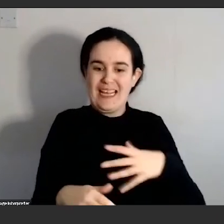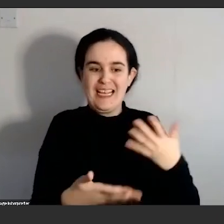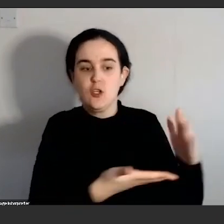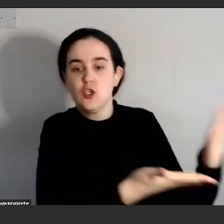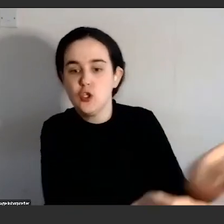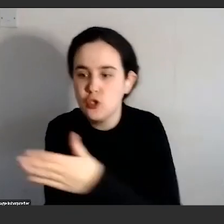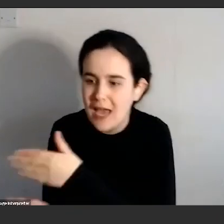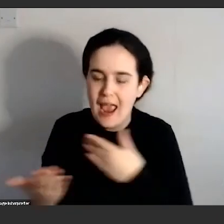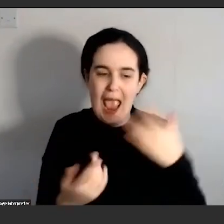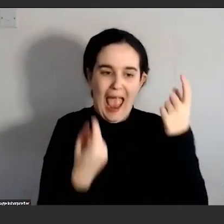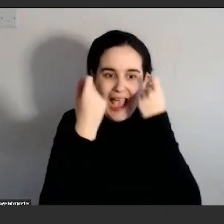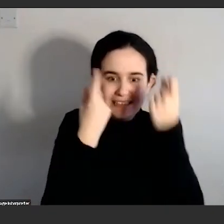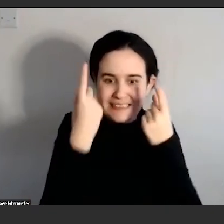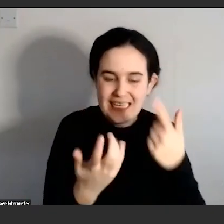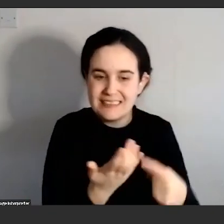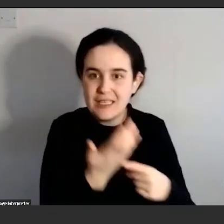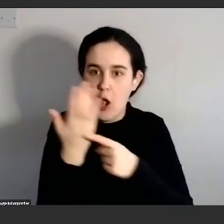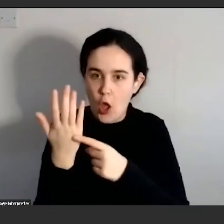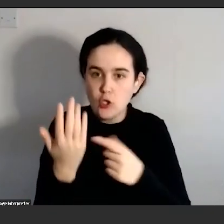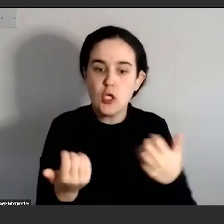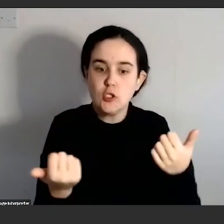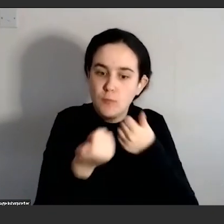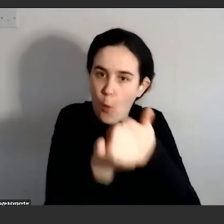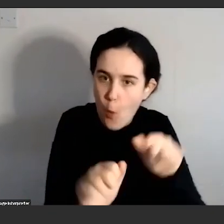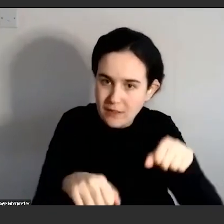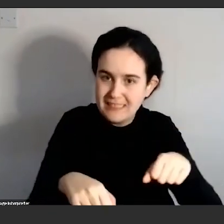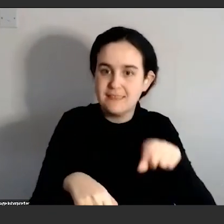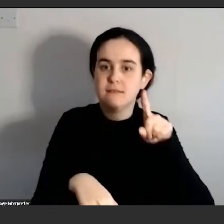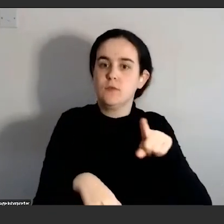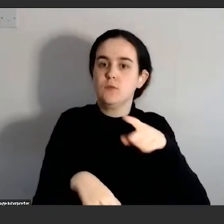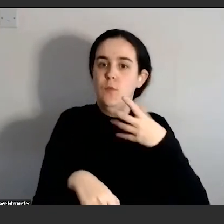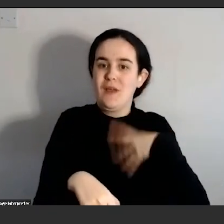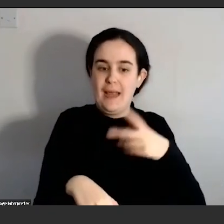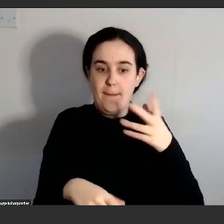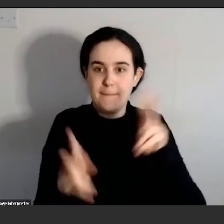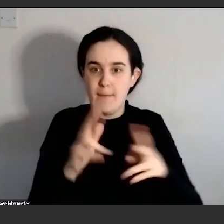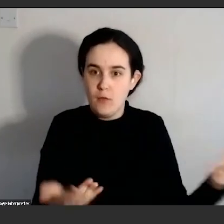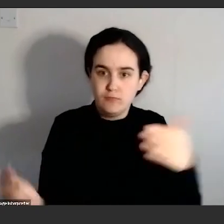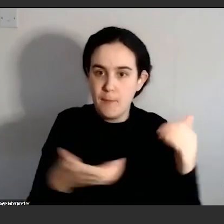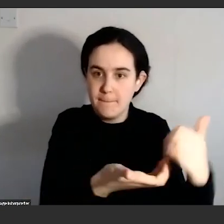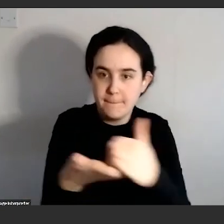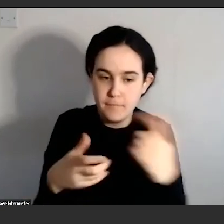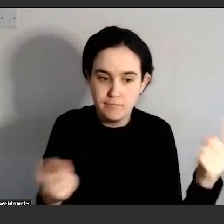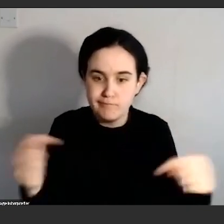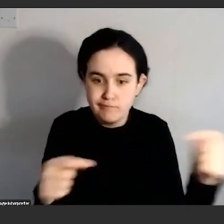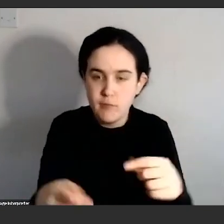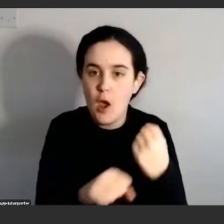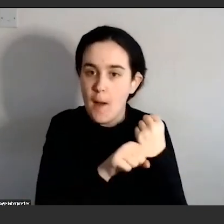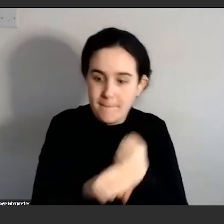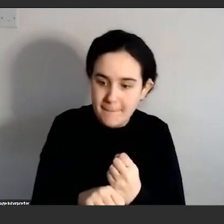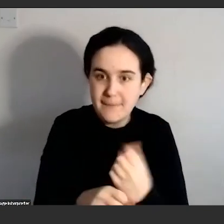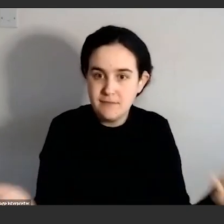of technology. Jenny, thank you so much for joining us. We really appreciate you being part of this meeting. We move on